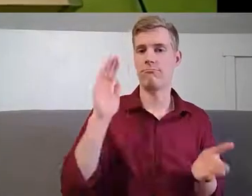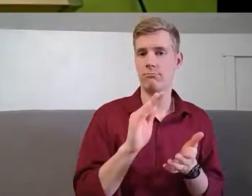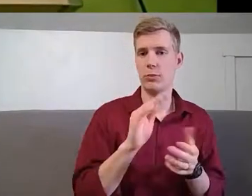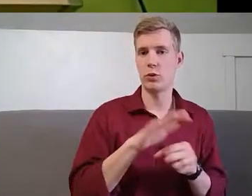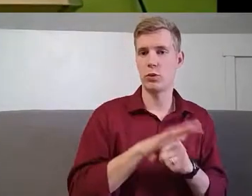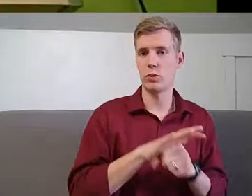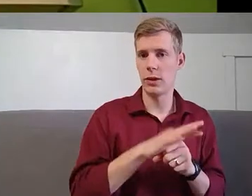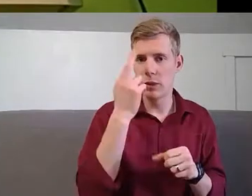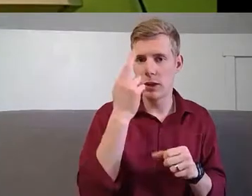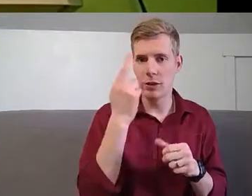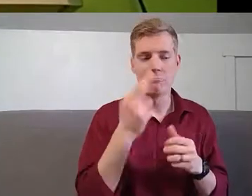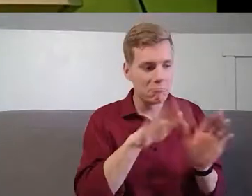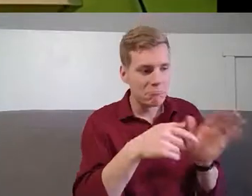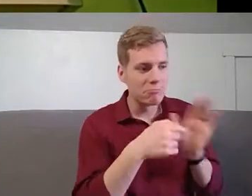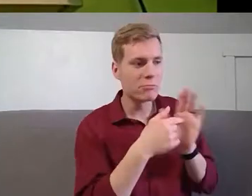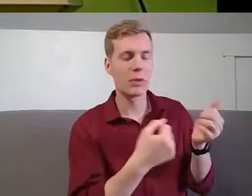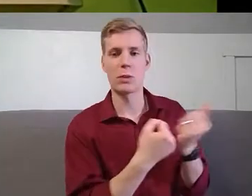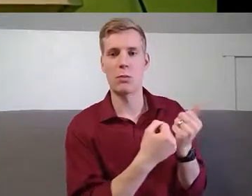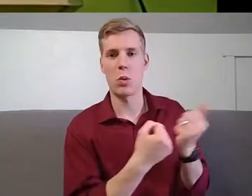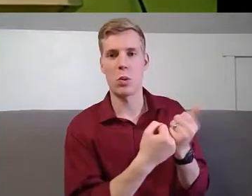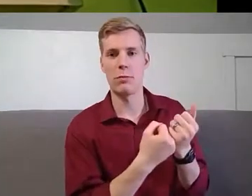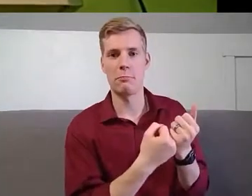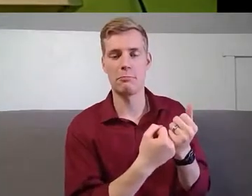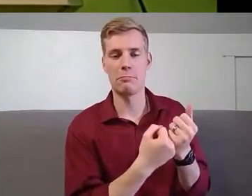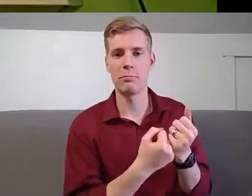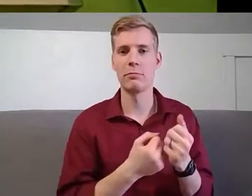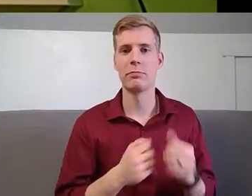support. Hugs may